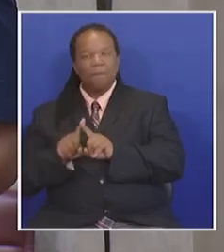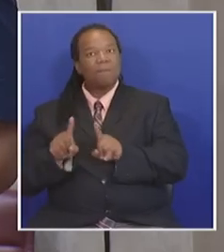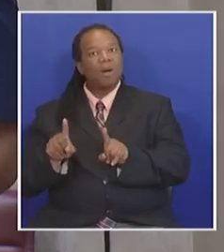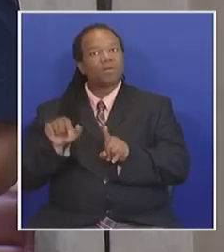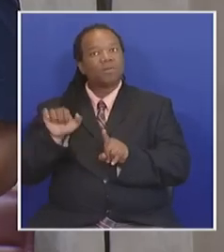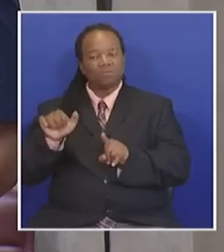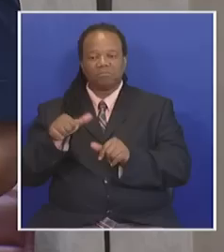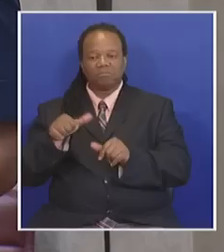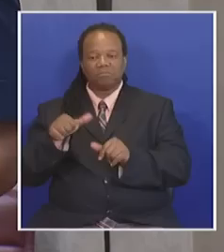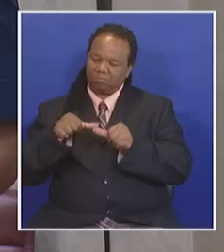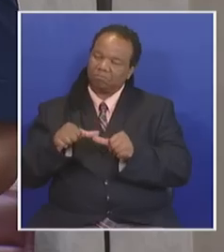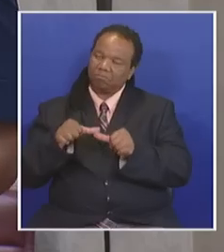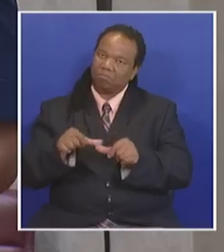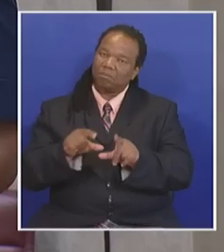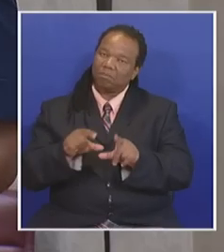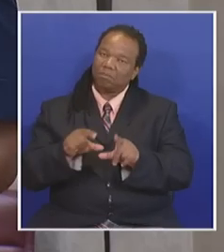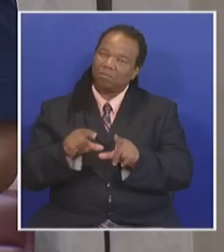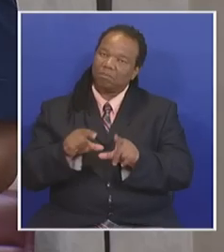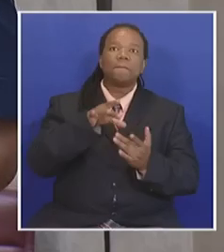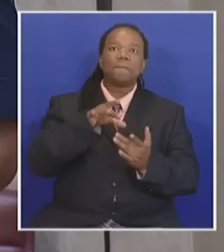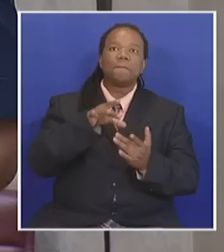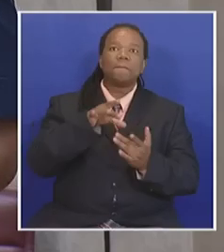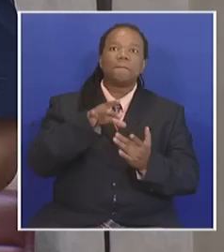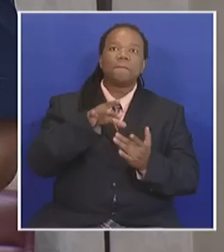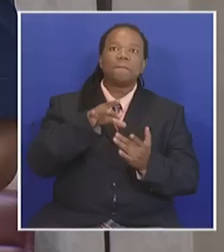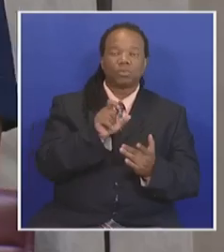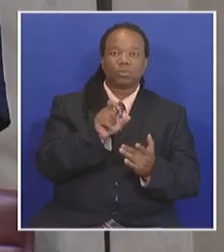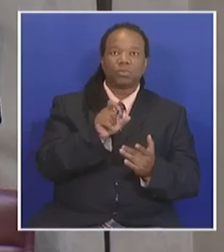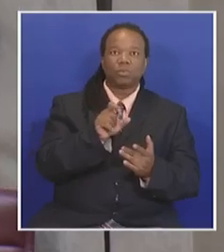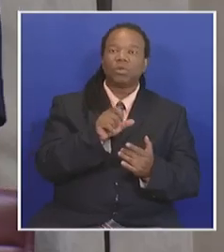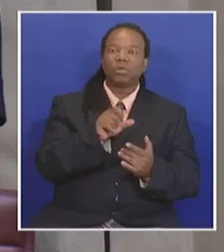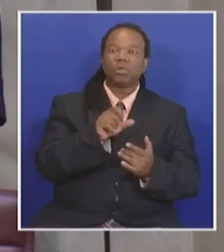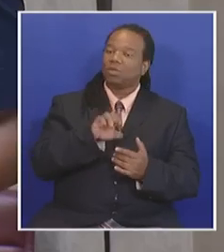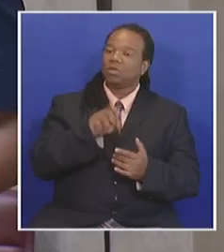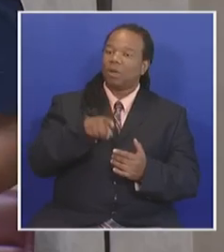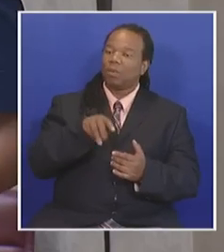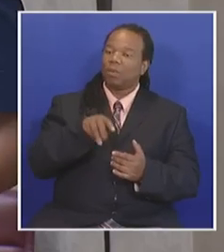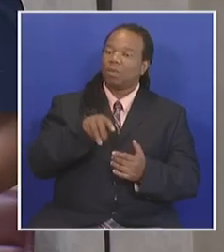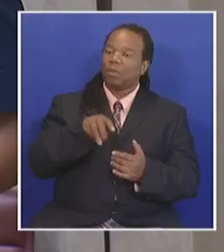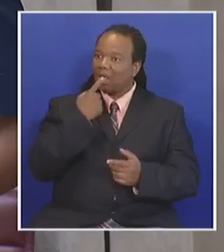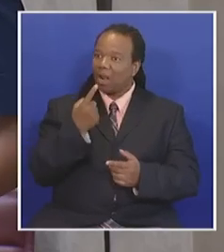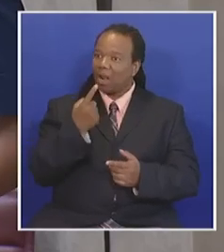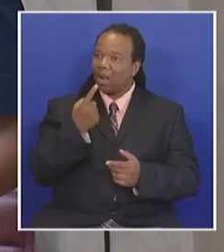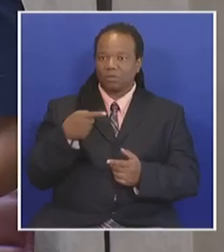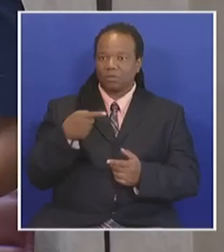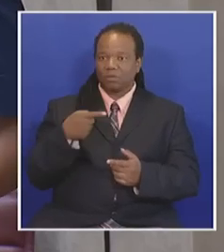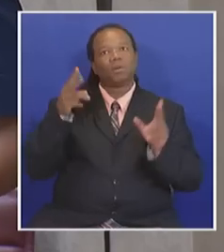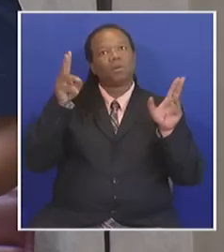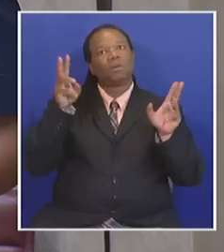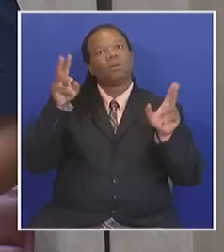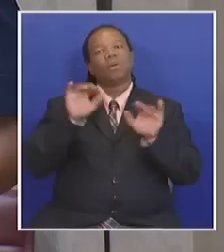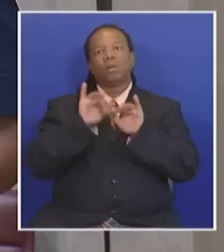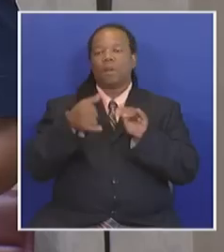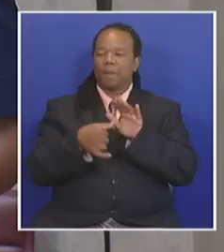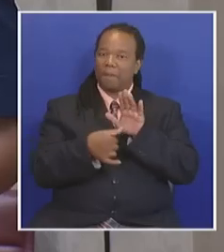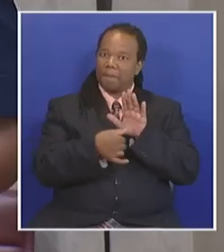harmless stage. The preference, W.E.B. Du Bois tells us, and I quote, vitality and warmth,